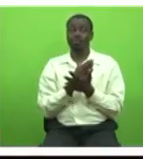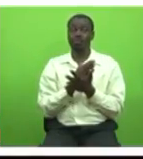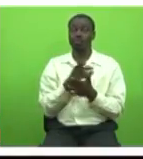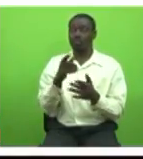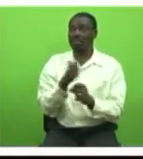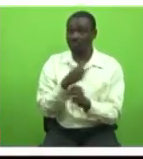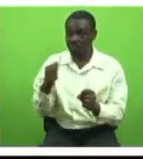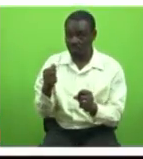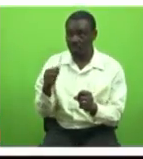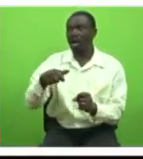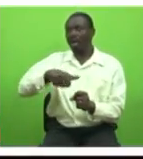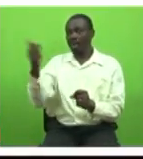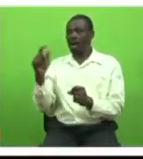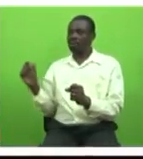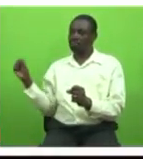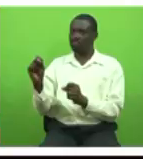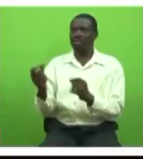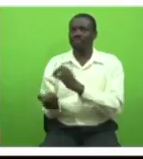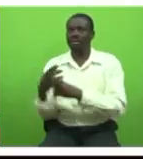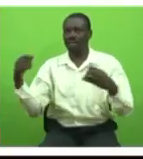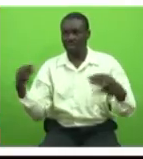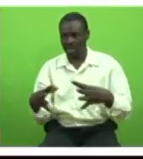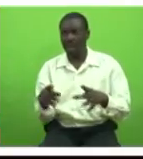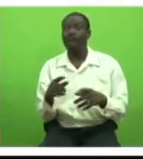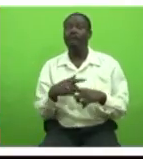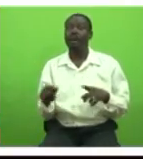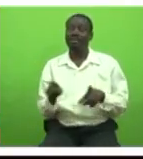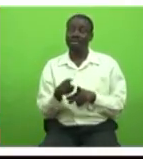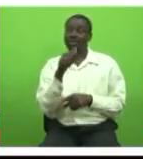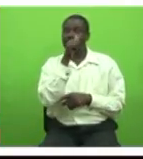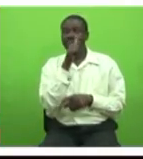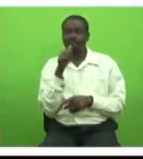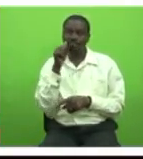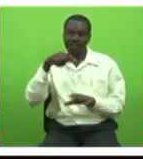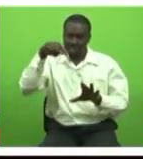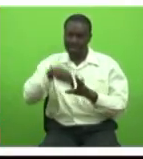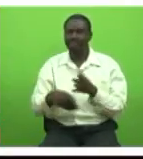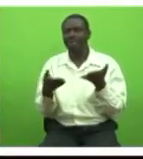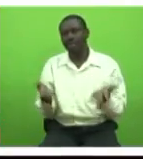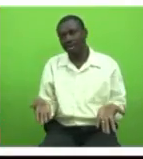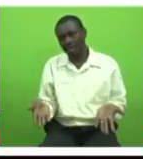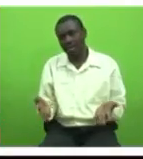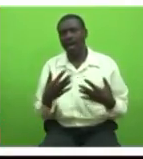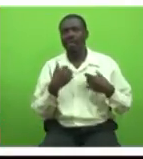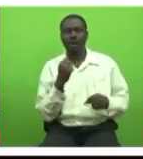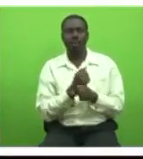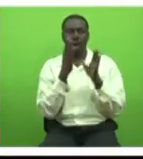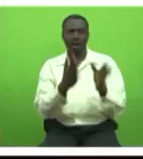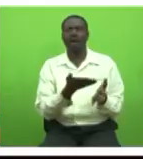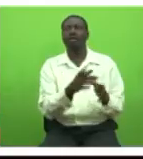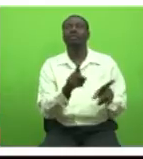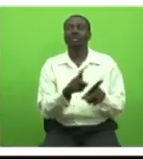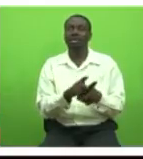could result in a healthcare service provider being charged with offences of assault and trespass